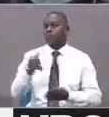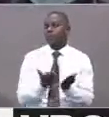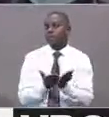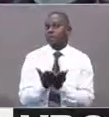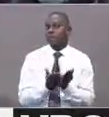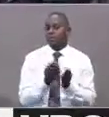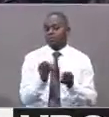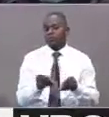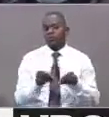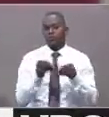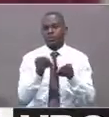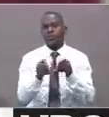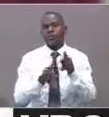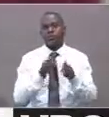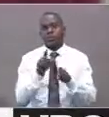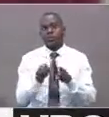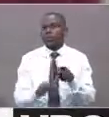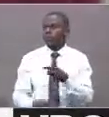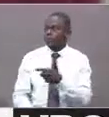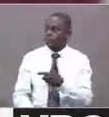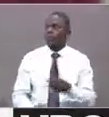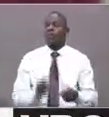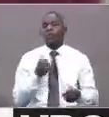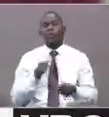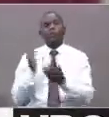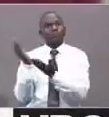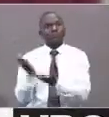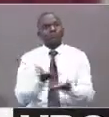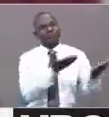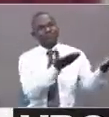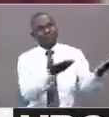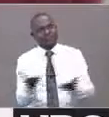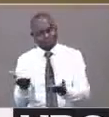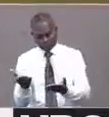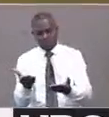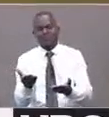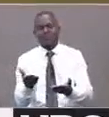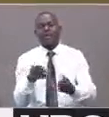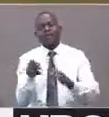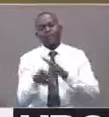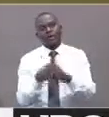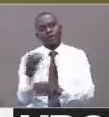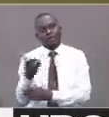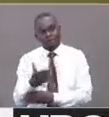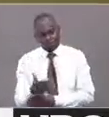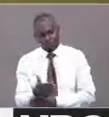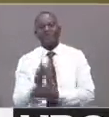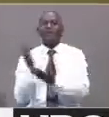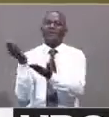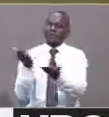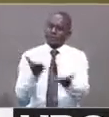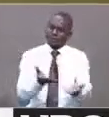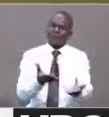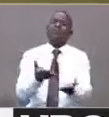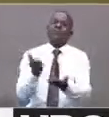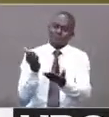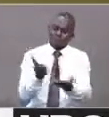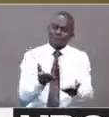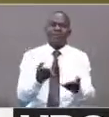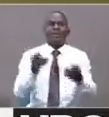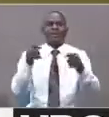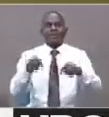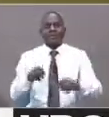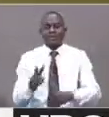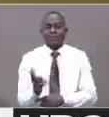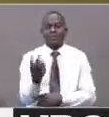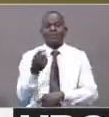to the people. I would like to welcome you to the region, Right Honourable Prime Minister. You are very much welcome. This is your second